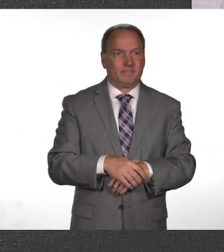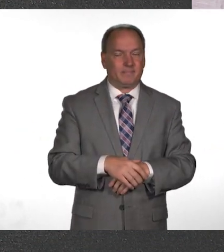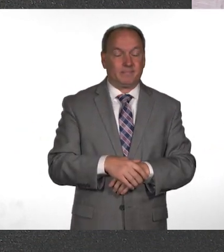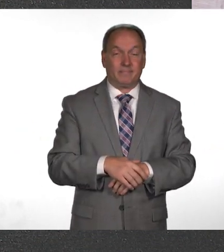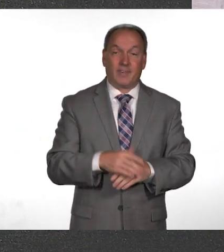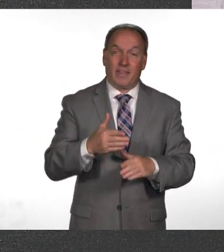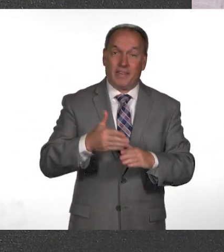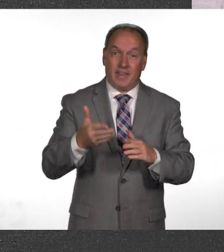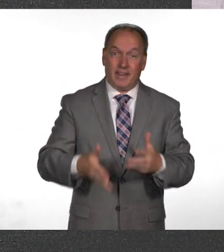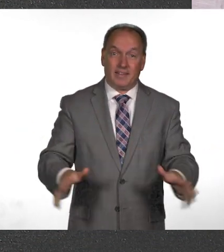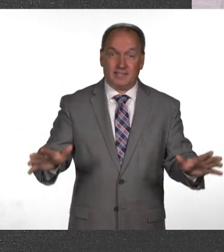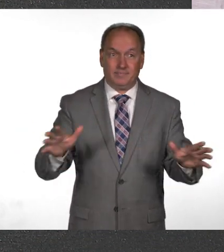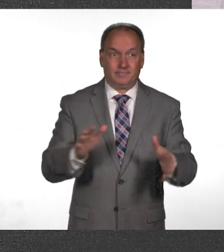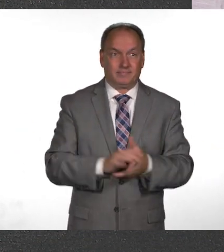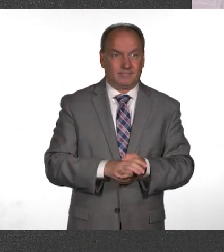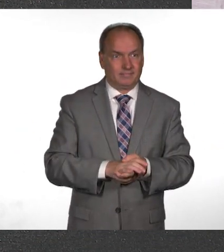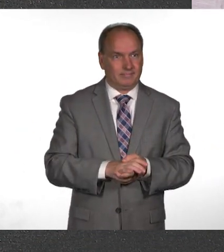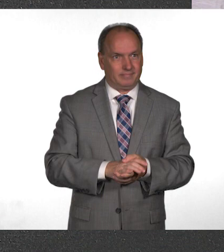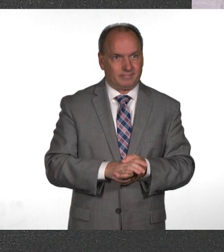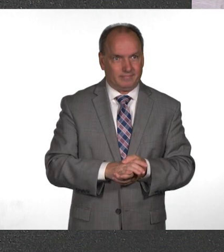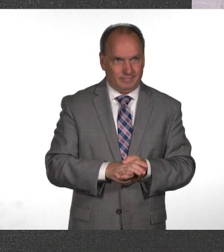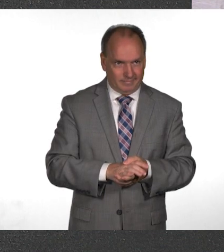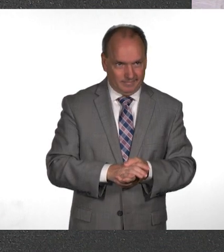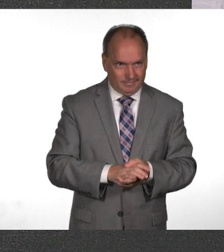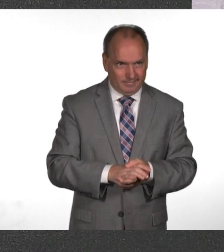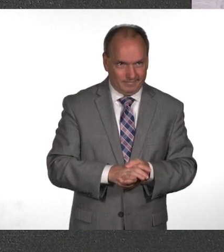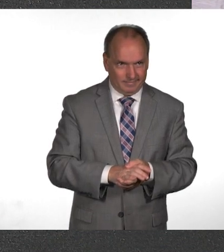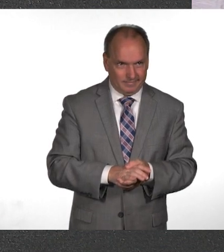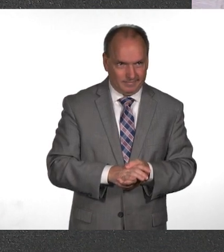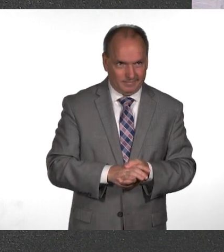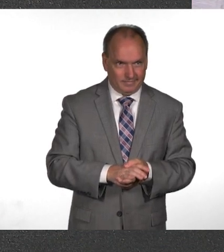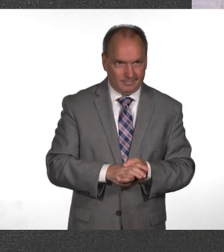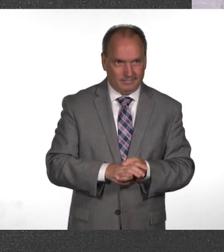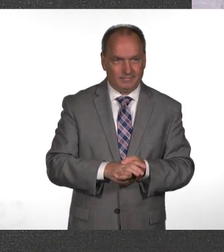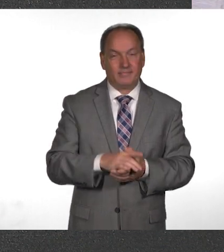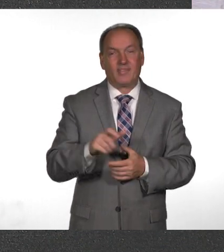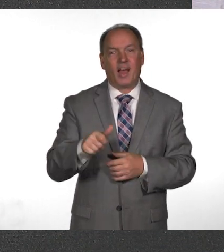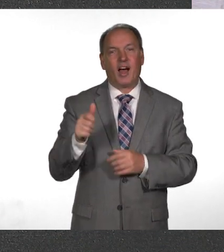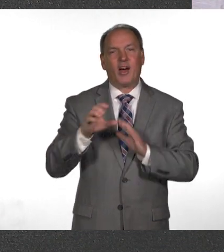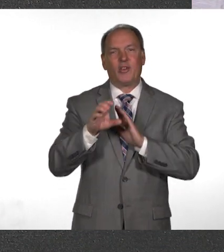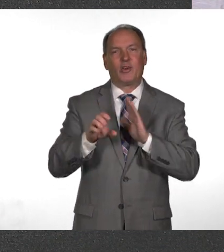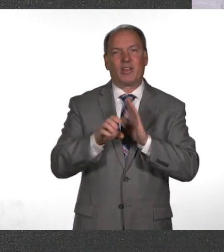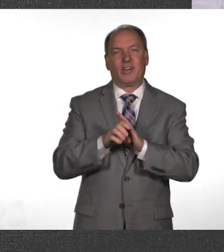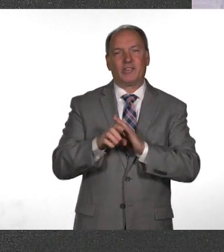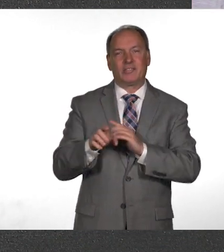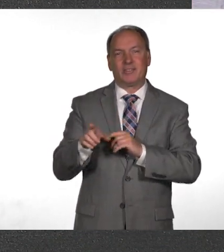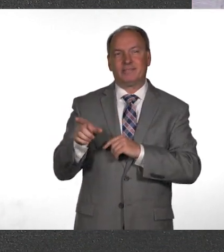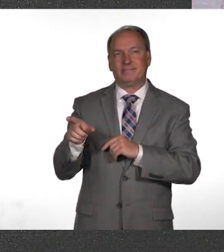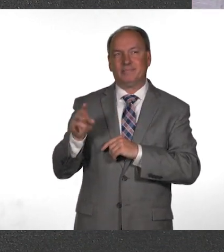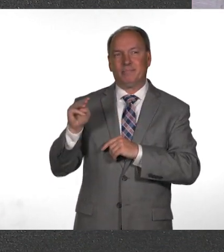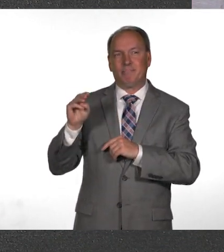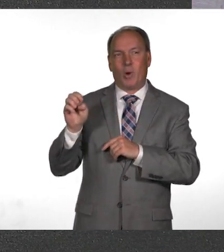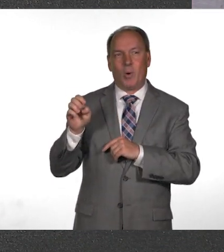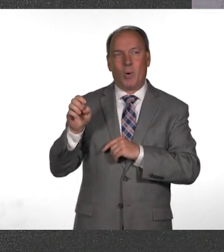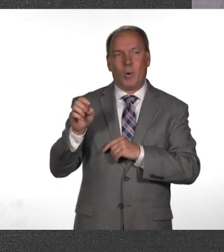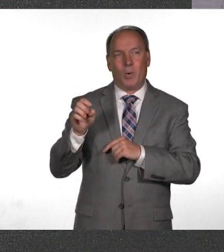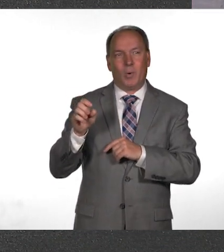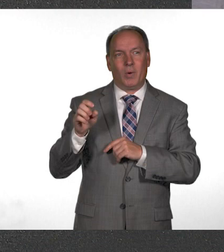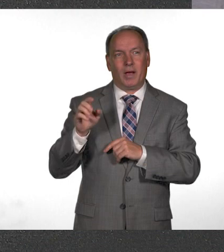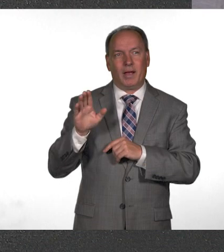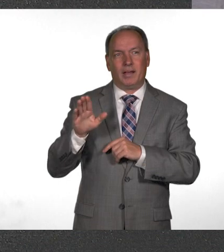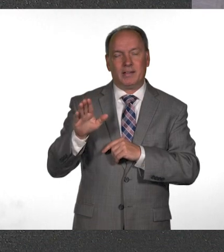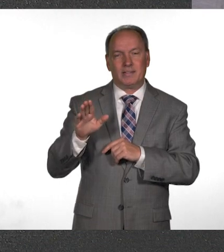And that's the end. There's one of Mo Willems' other characters that I love peeking out of this ball. Do you know who he